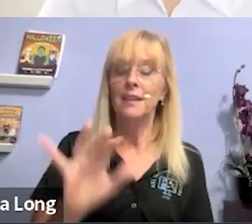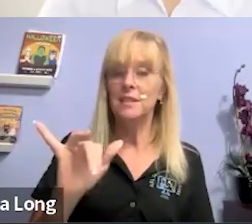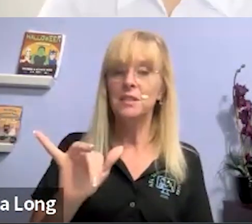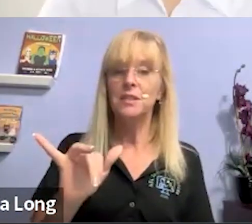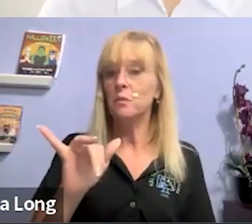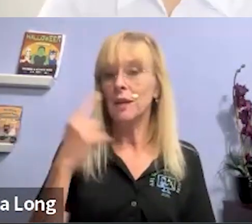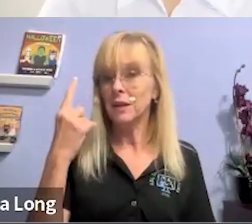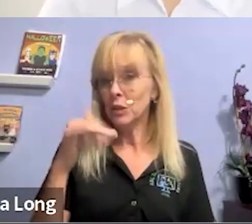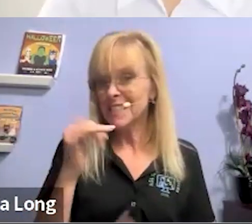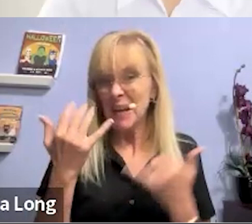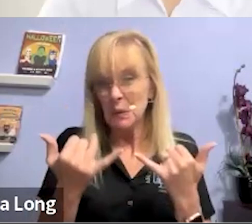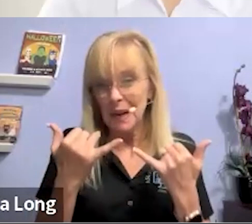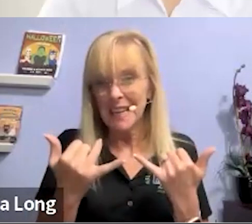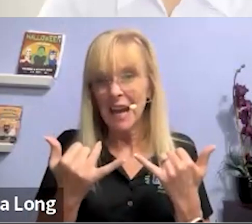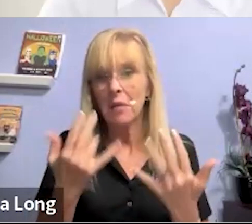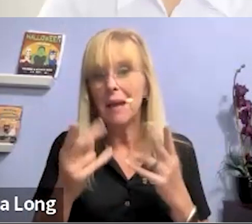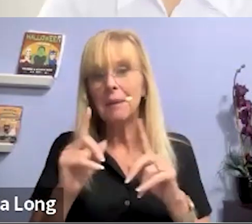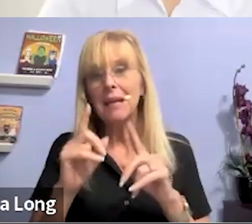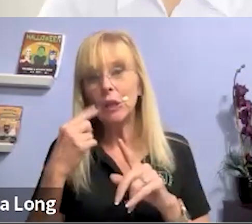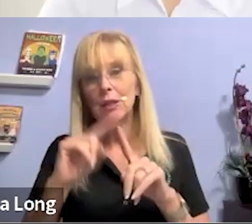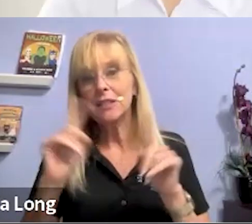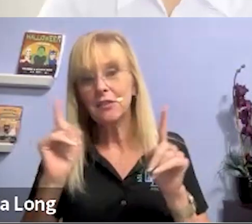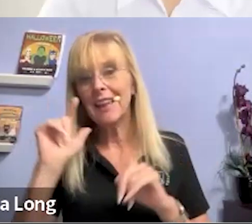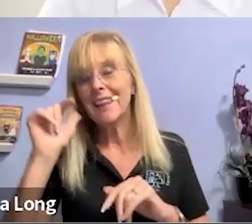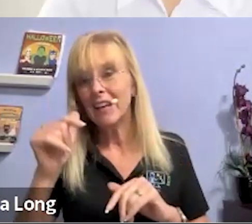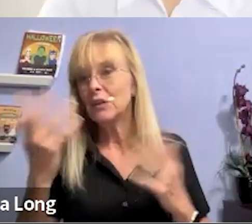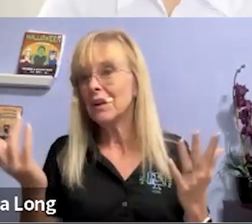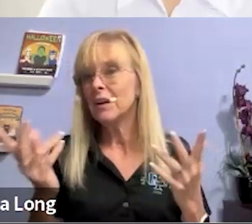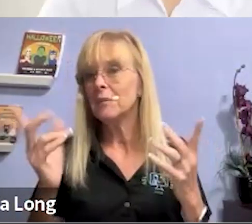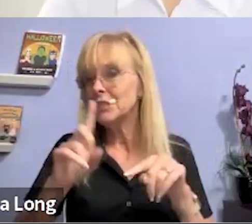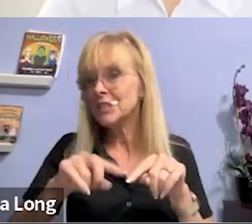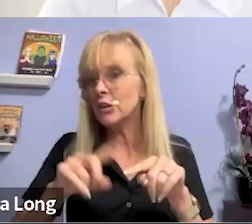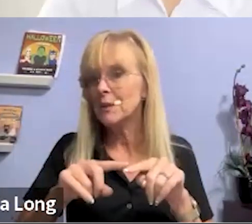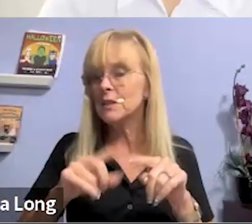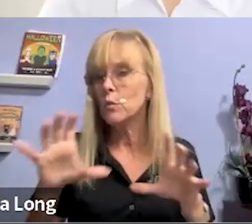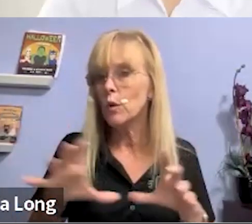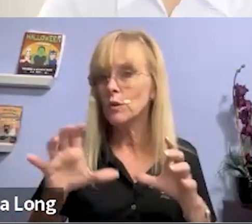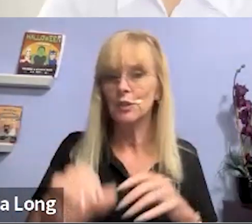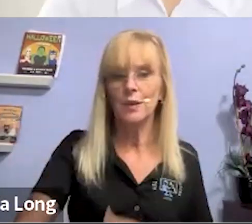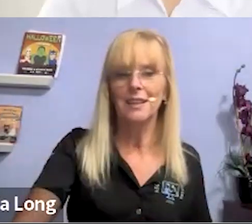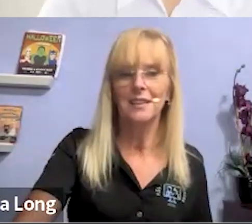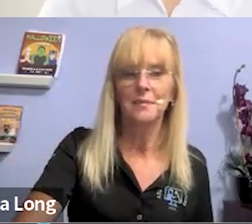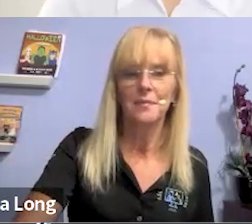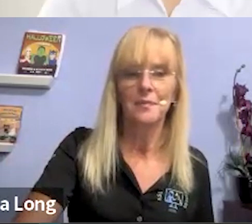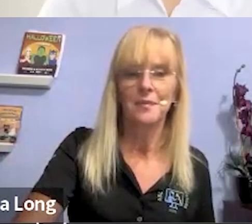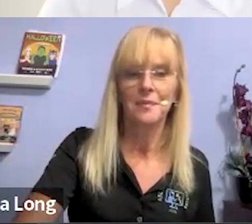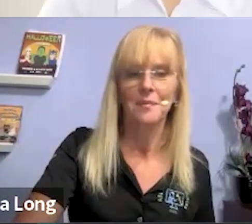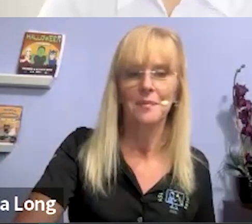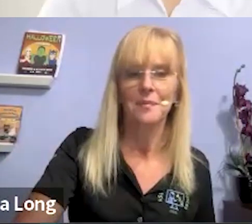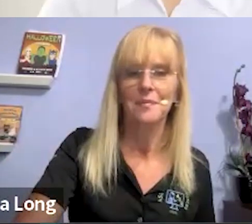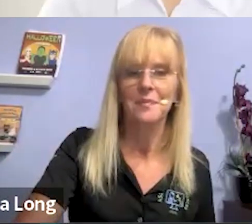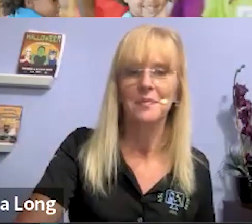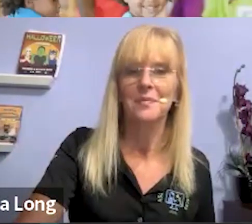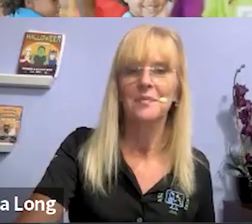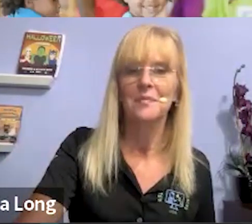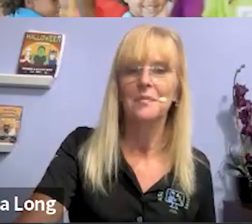Now, this is what it looks like right now. Maybe look different later. It just all depends on what we're doing.